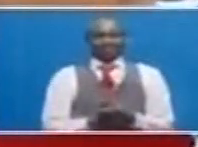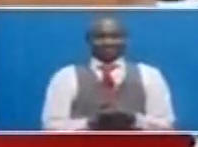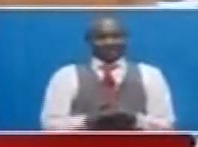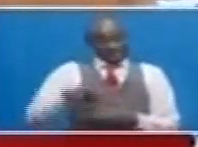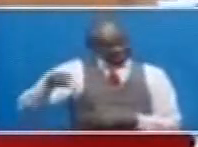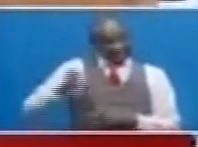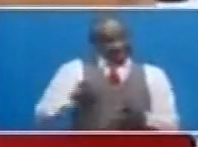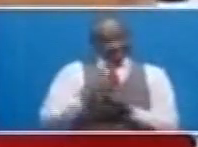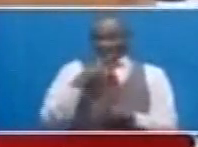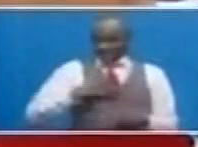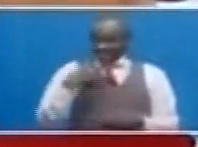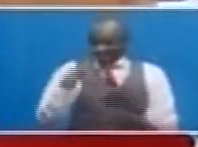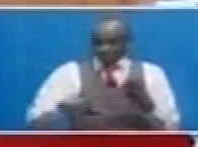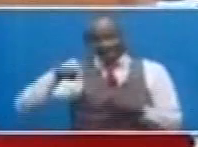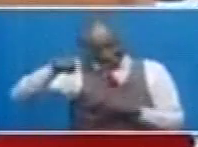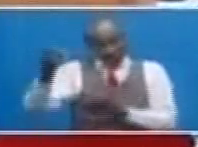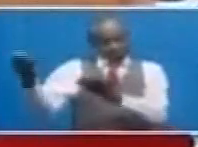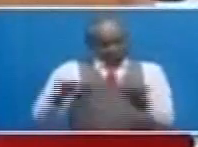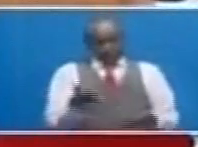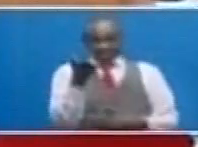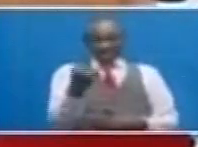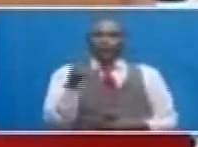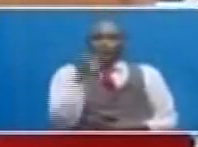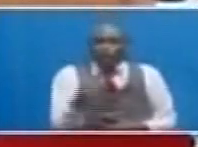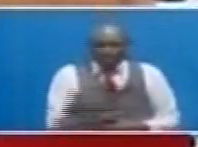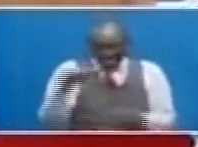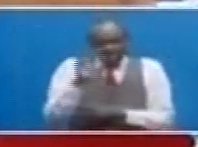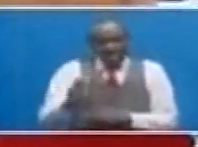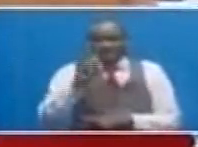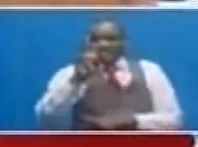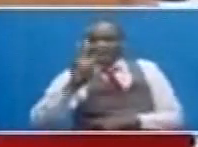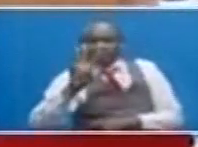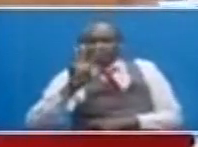As she said, Alma picked me up in an old Volkswagen Beetle.